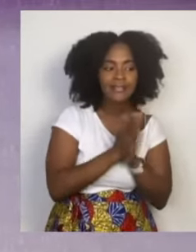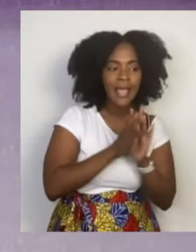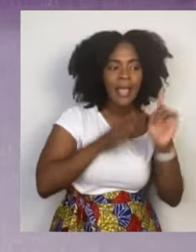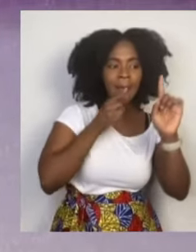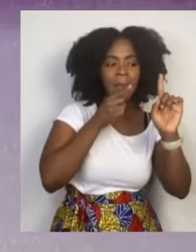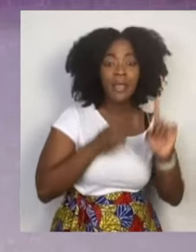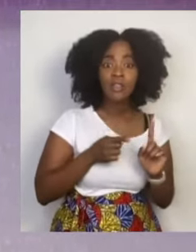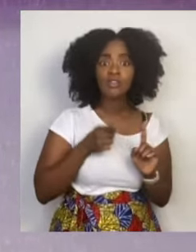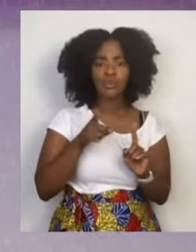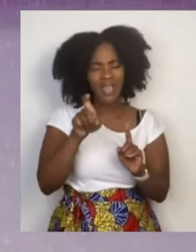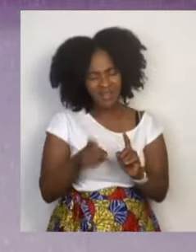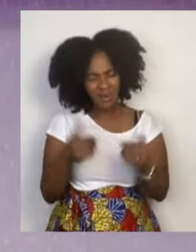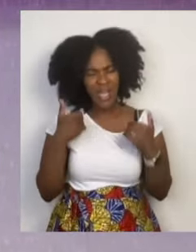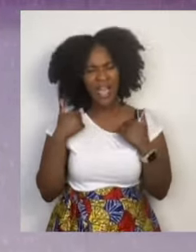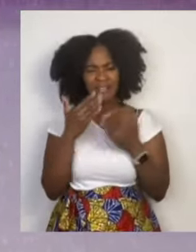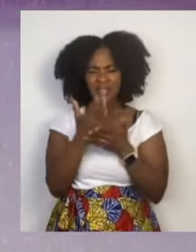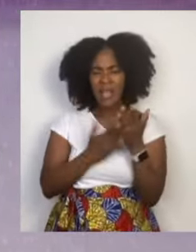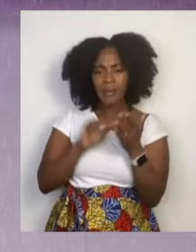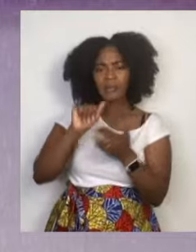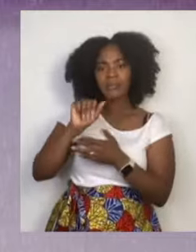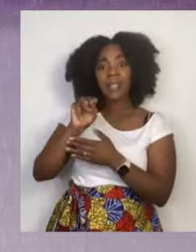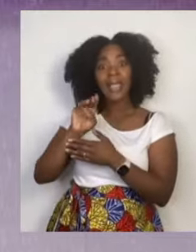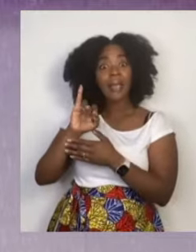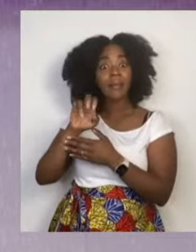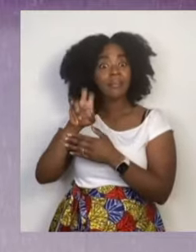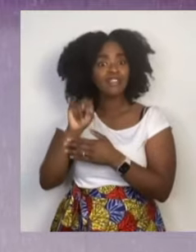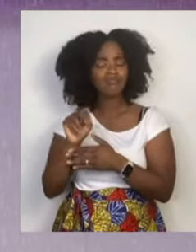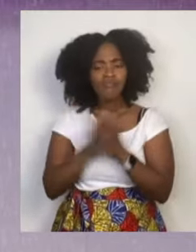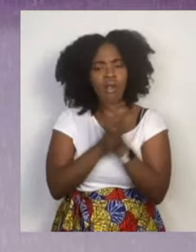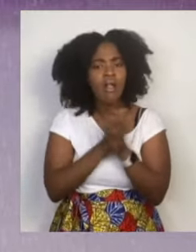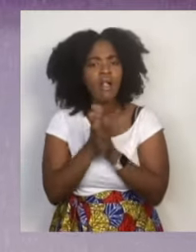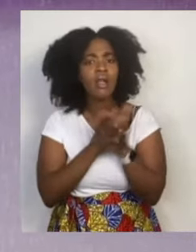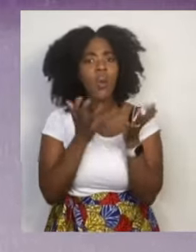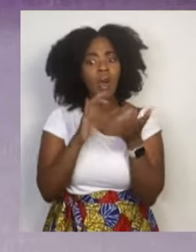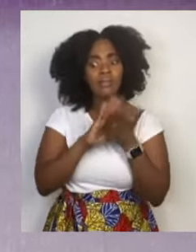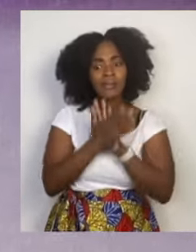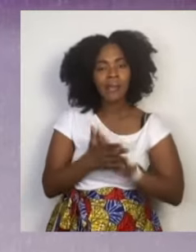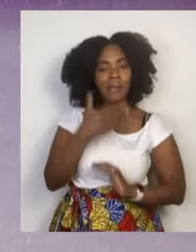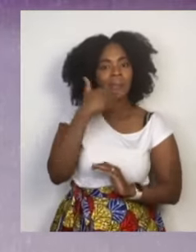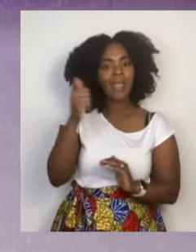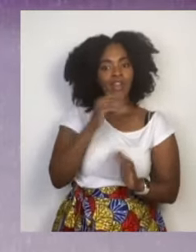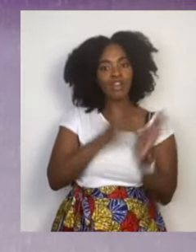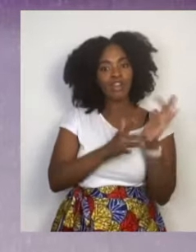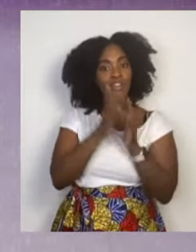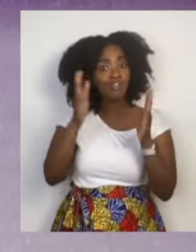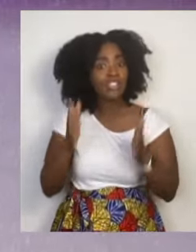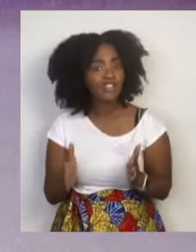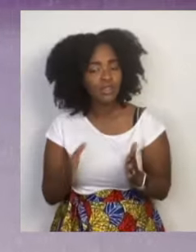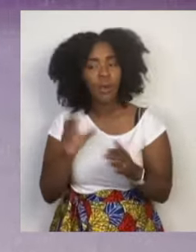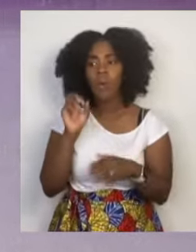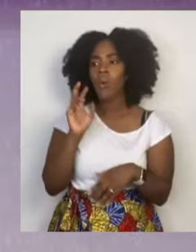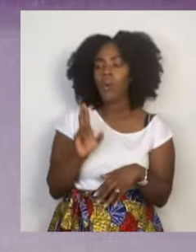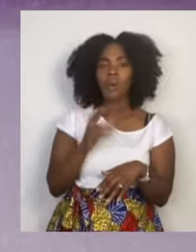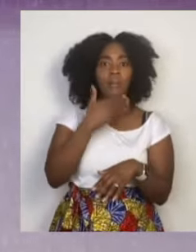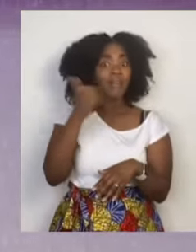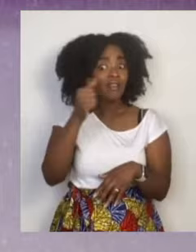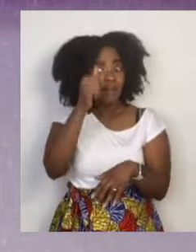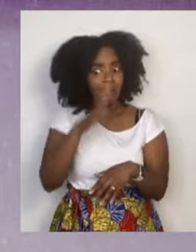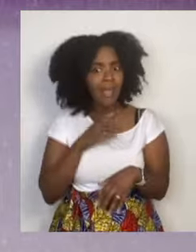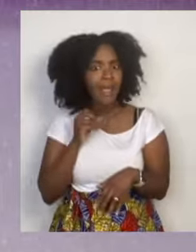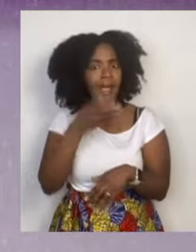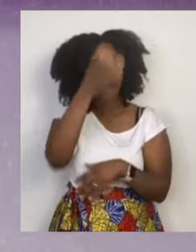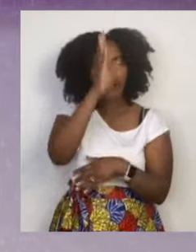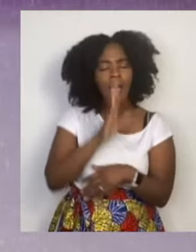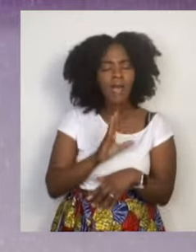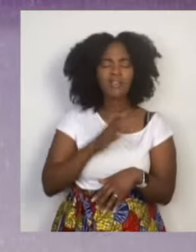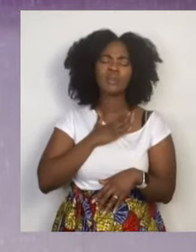You got to have some ambition to want to be a better woman of God or a better man of God. So stop acting like you don't want